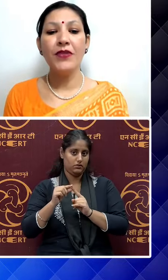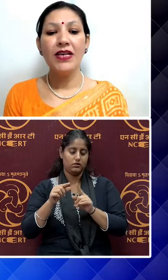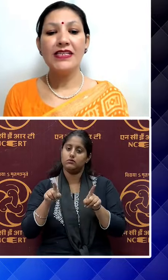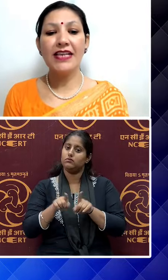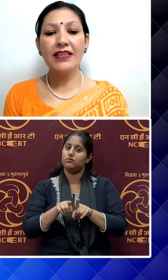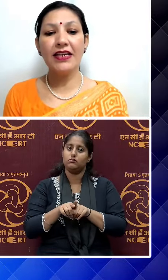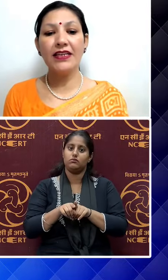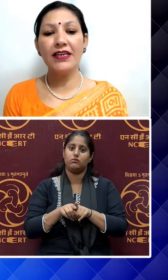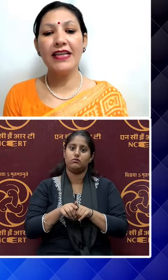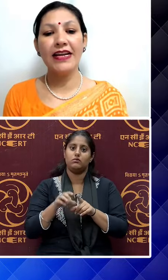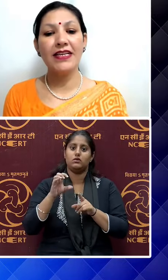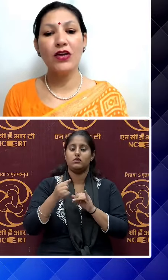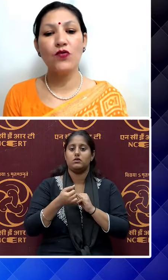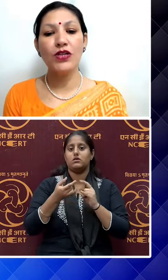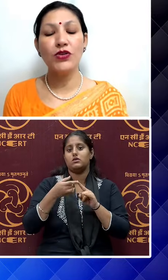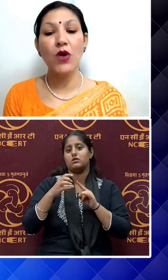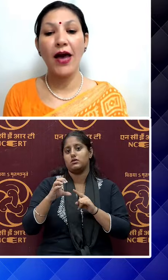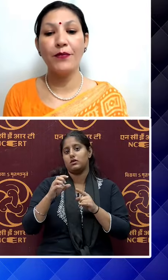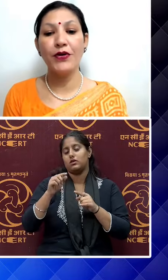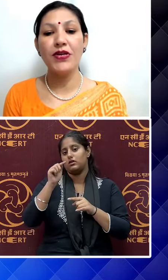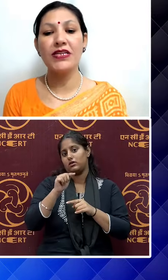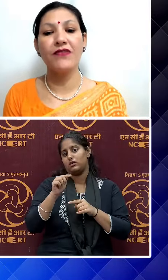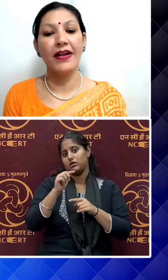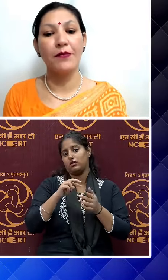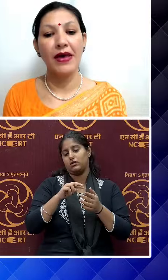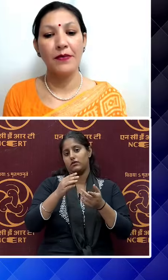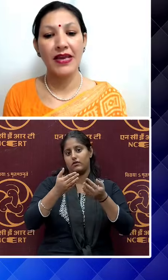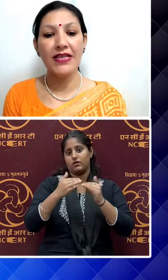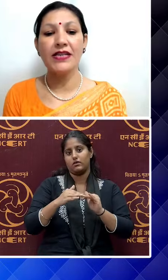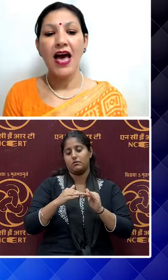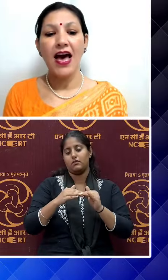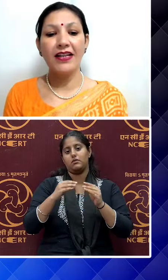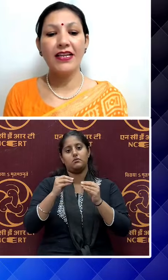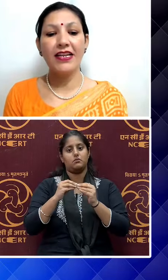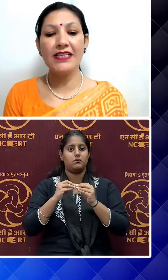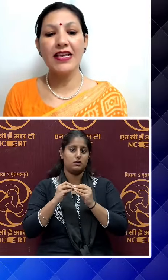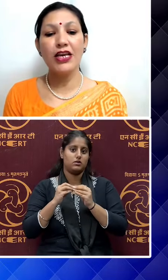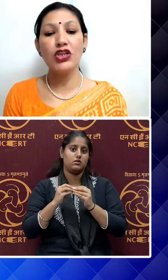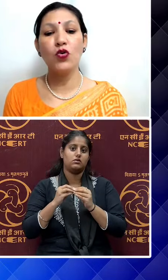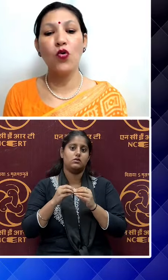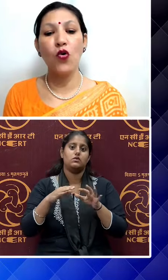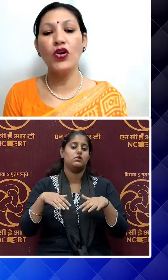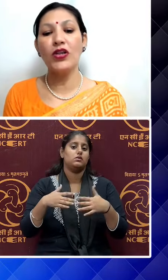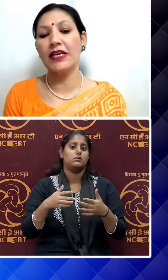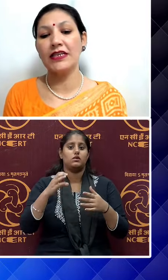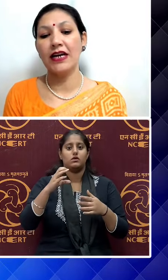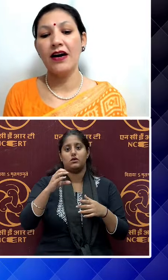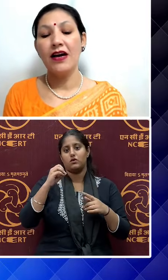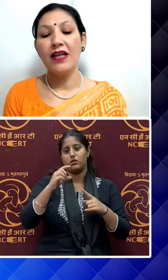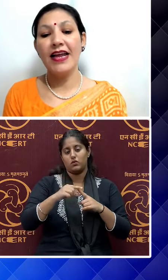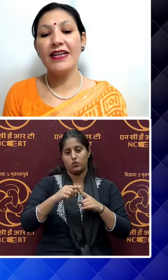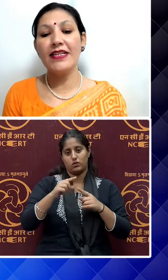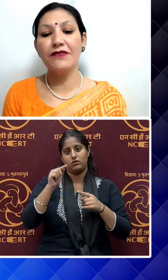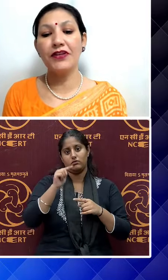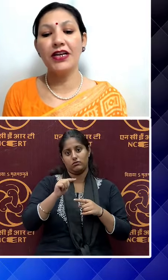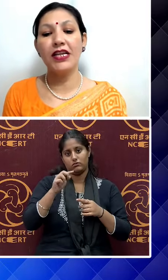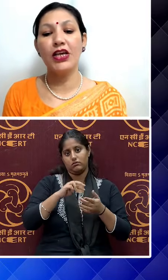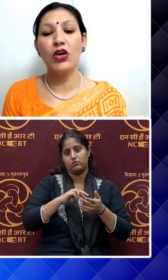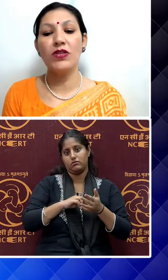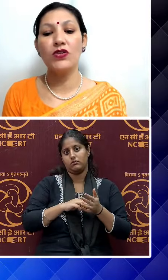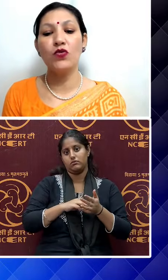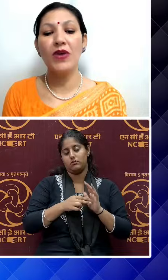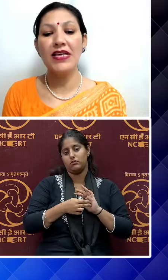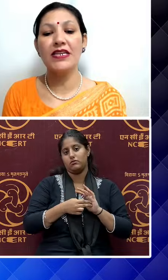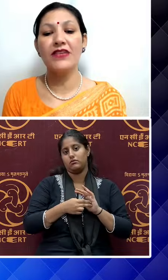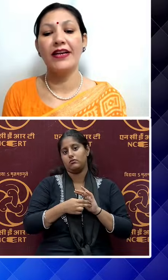Similarly, sec theta, that is equals to hypotenuse divided by base, and the next thing is cot theta, that is definitely